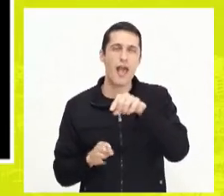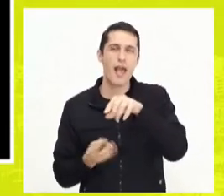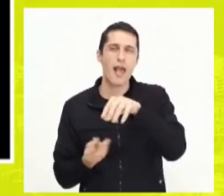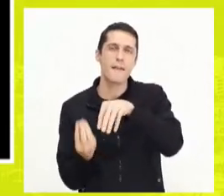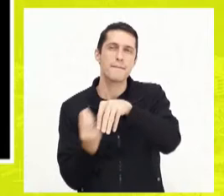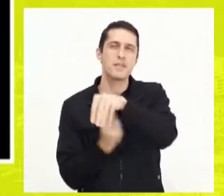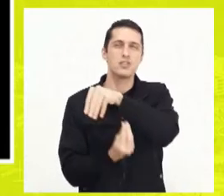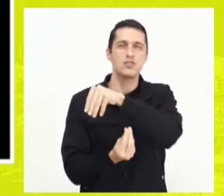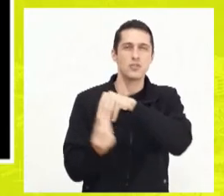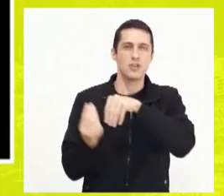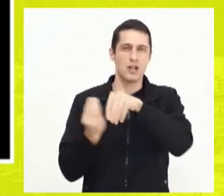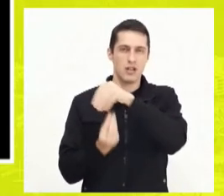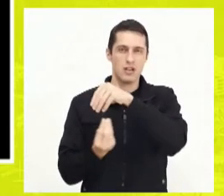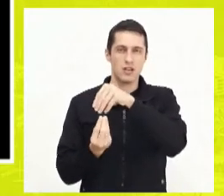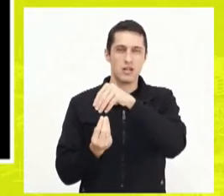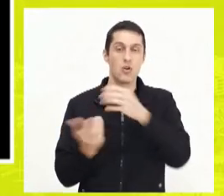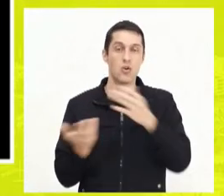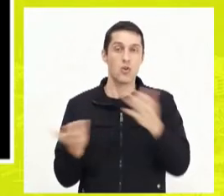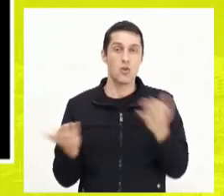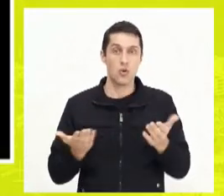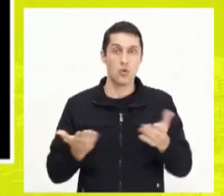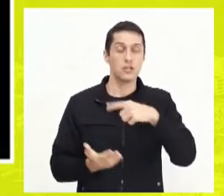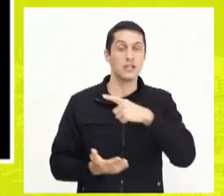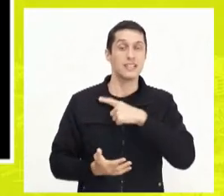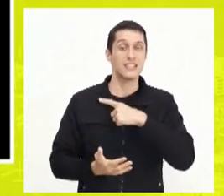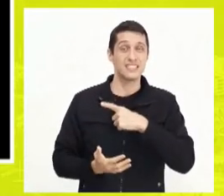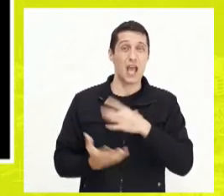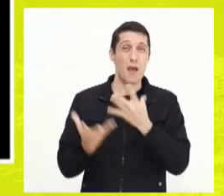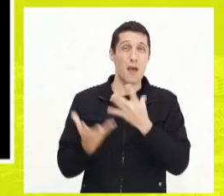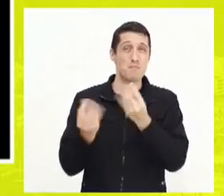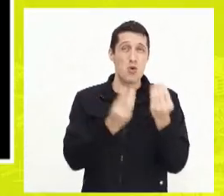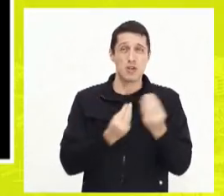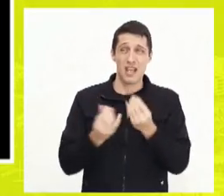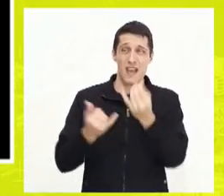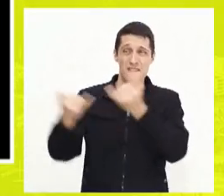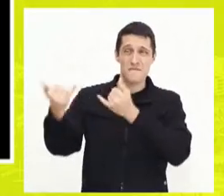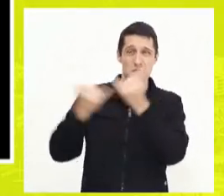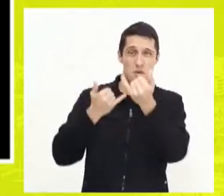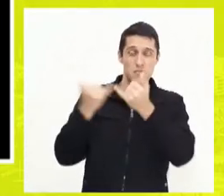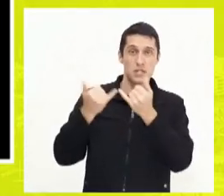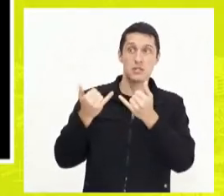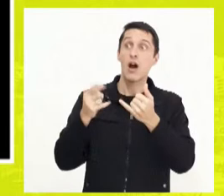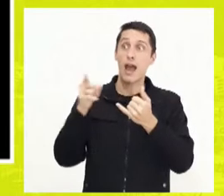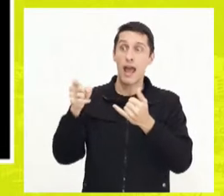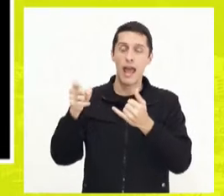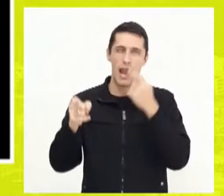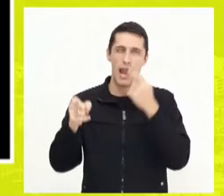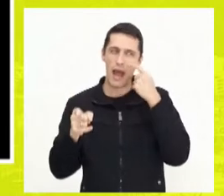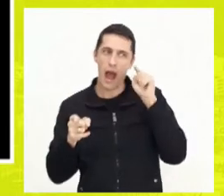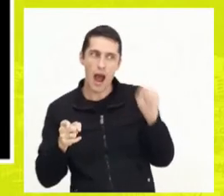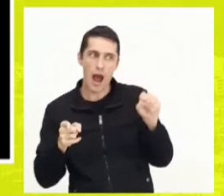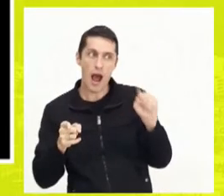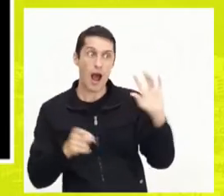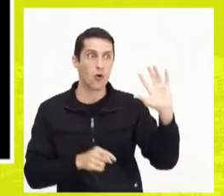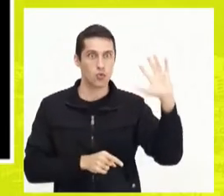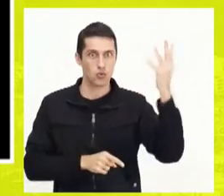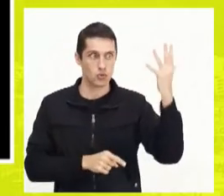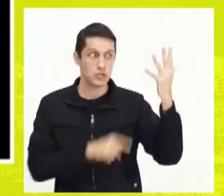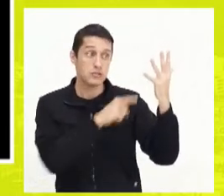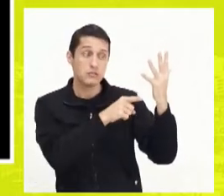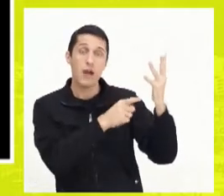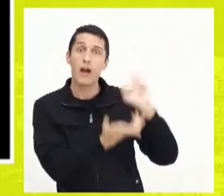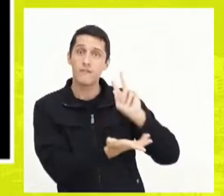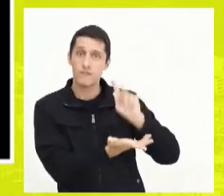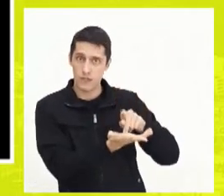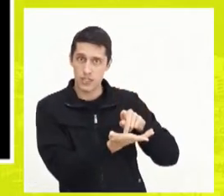lies like the gay kids or stuff like that we receive a world of information that comes with a